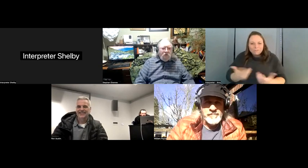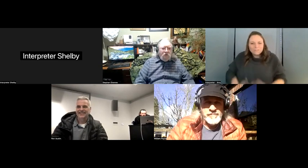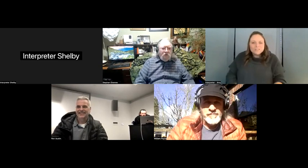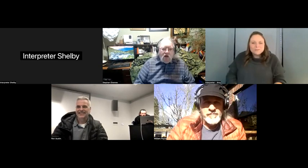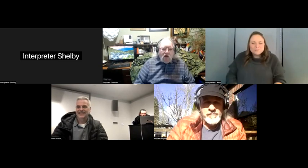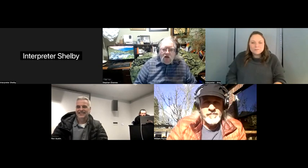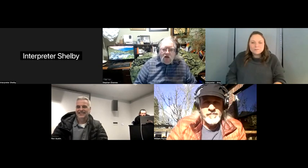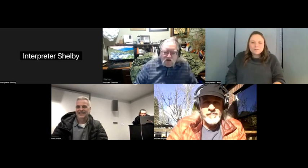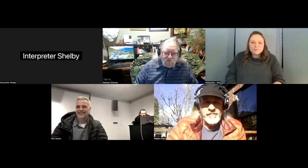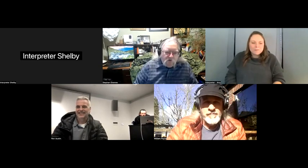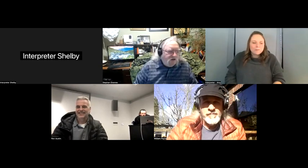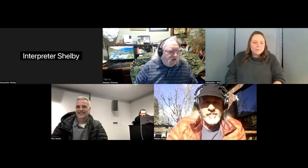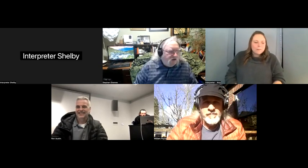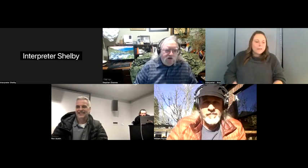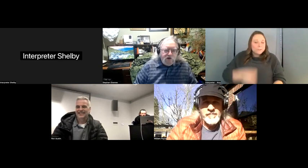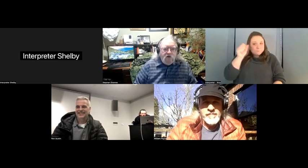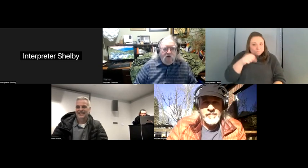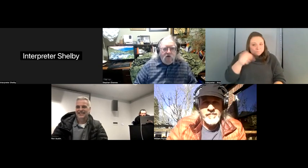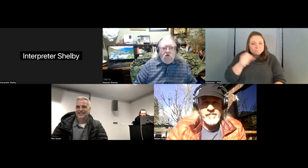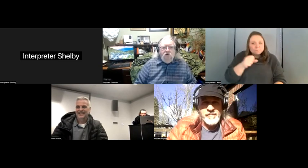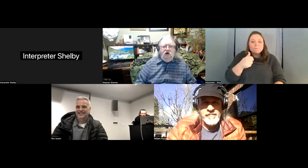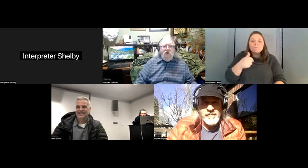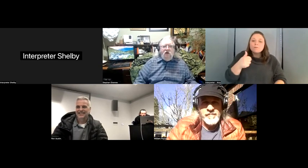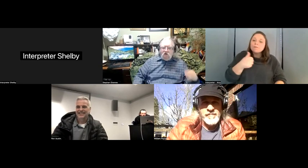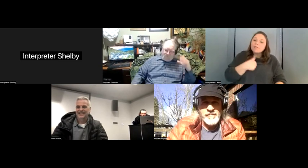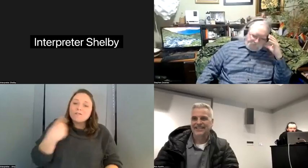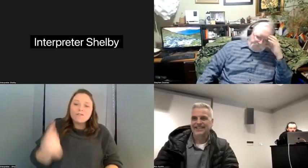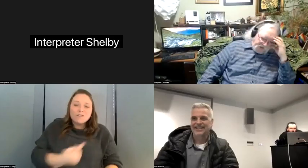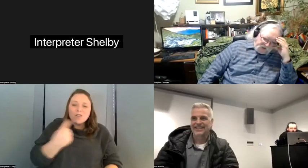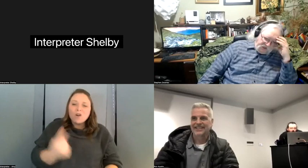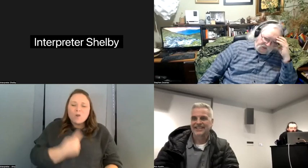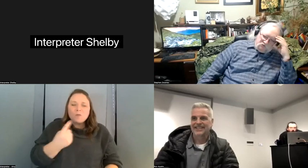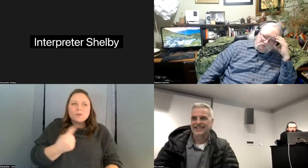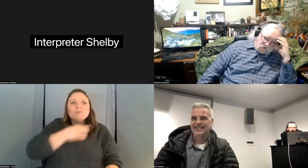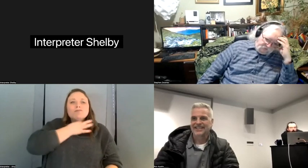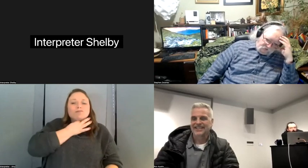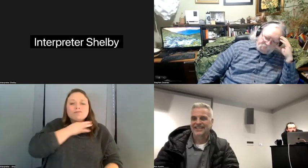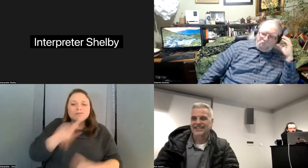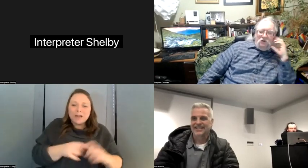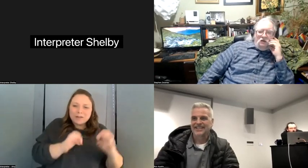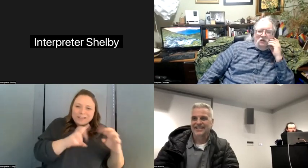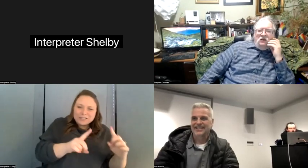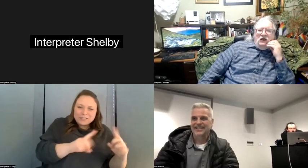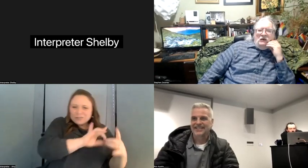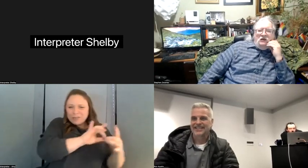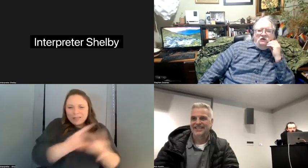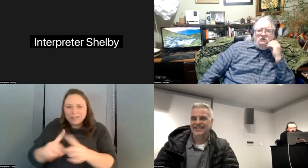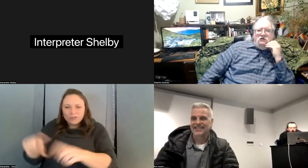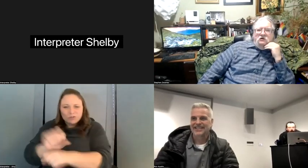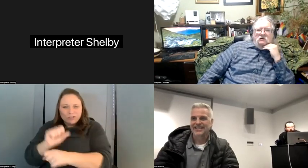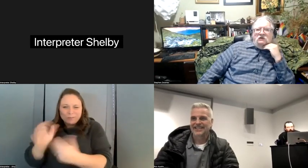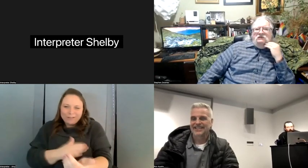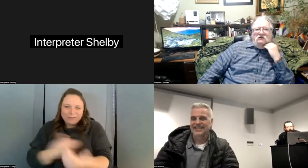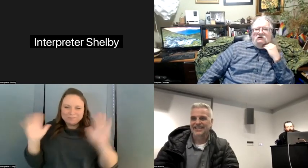i've always questioned the whole tying of education to employment i mean